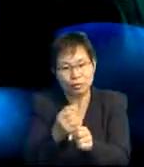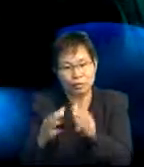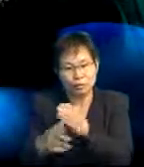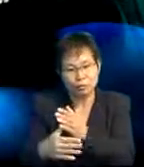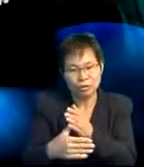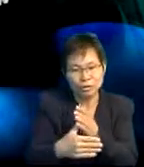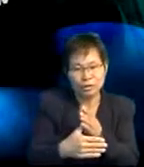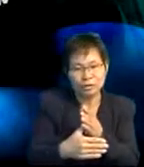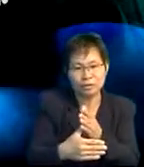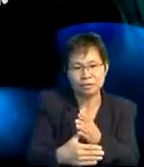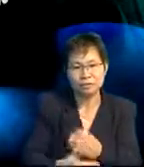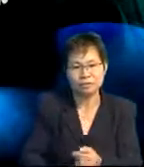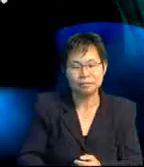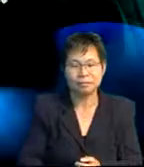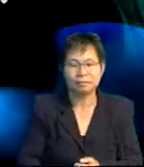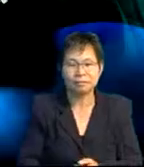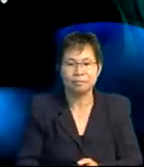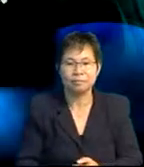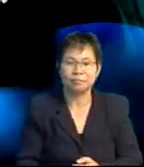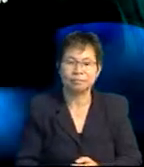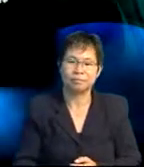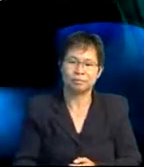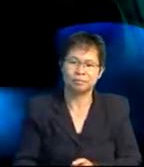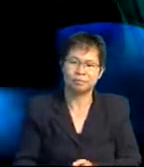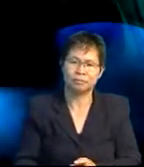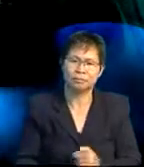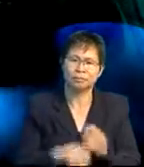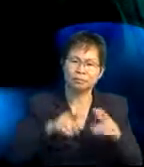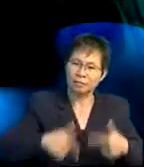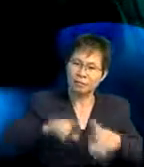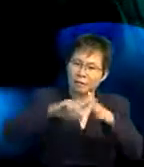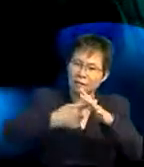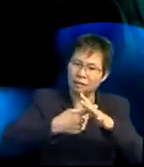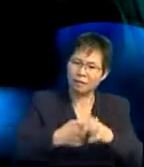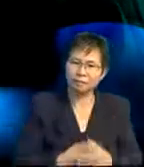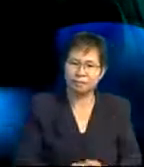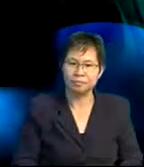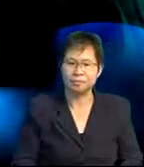a fishing game. Let's get started.